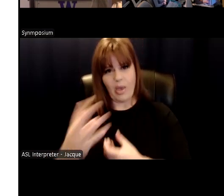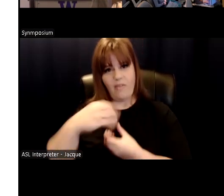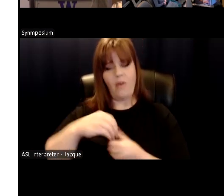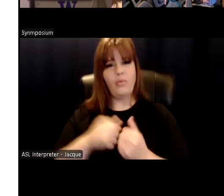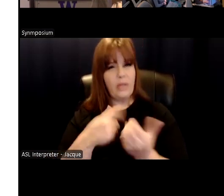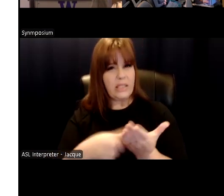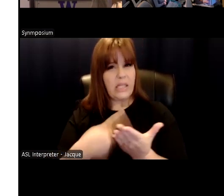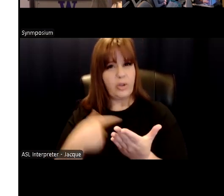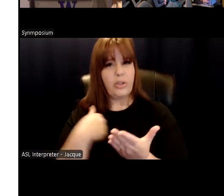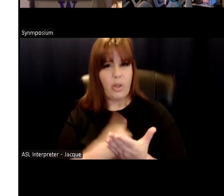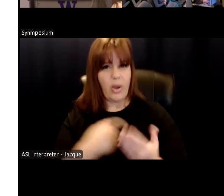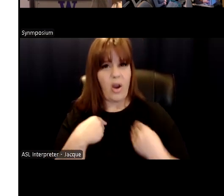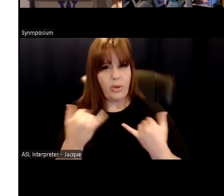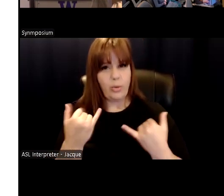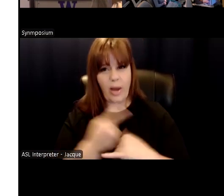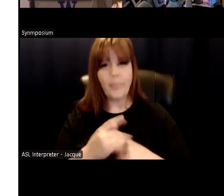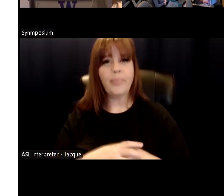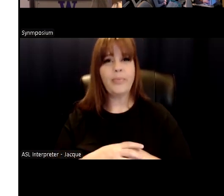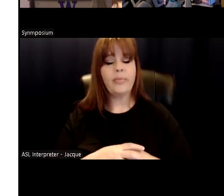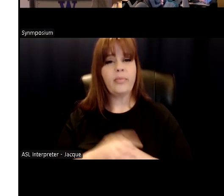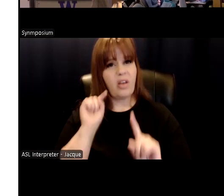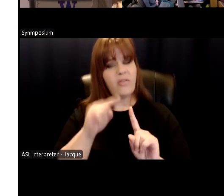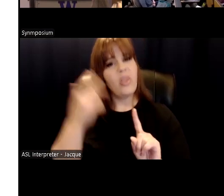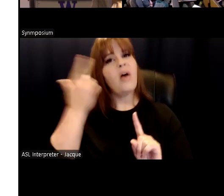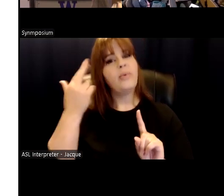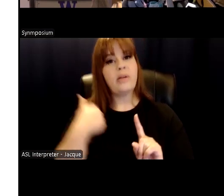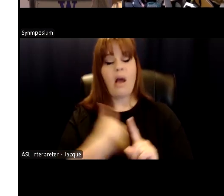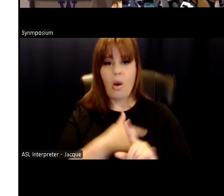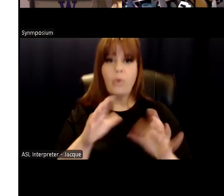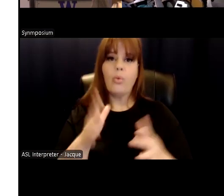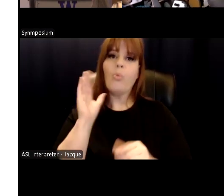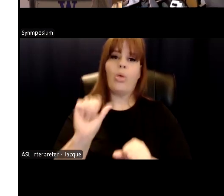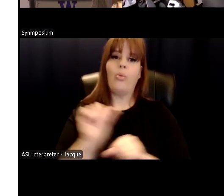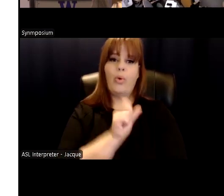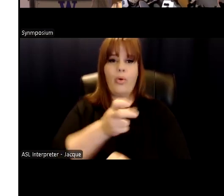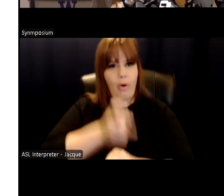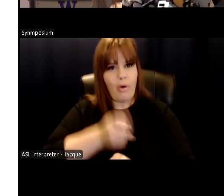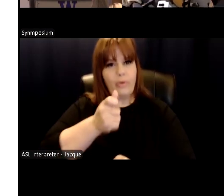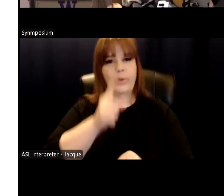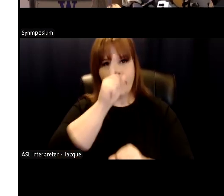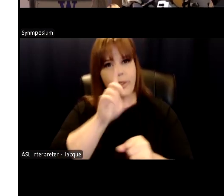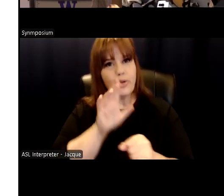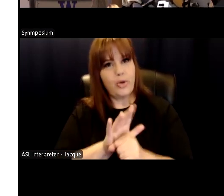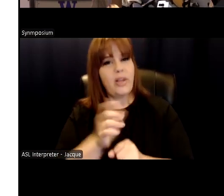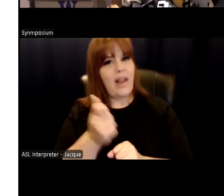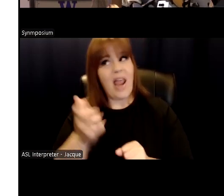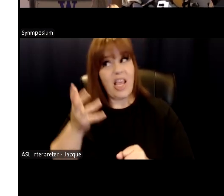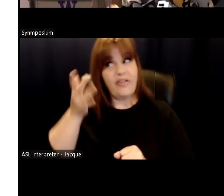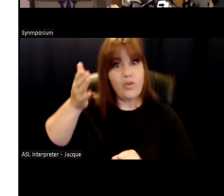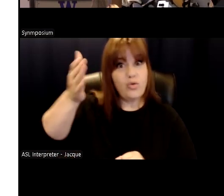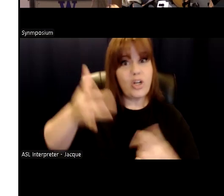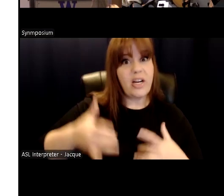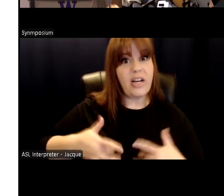today. For that reason, our group will work harder to ensure that any future events will